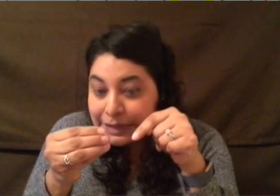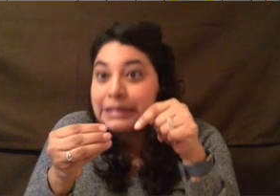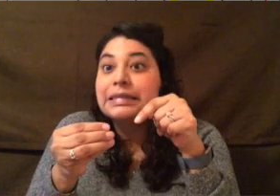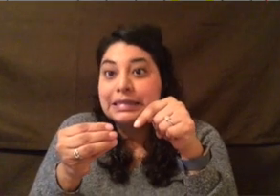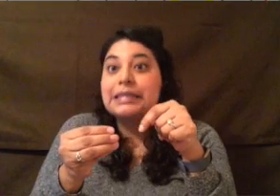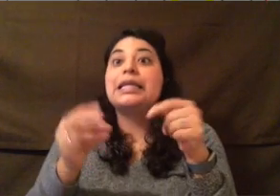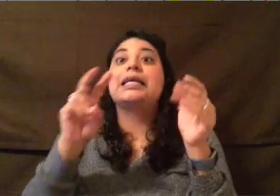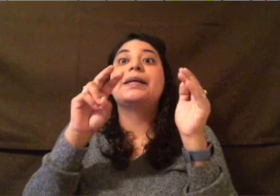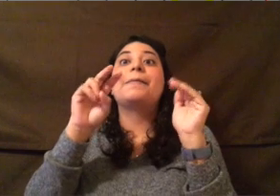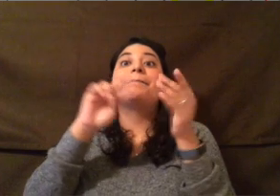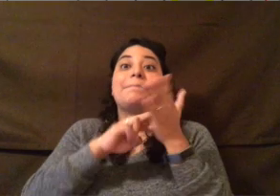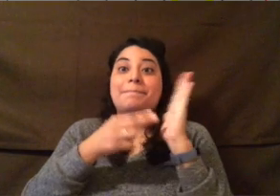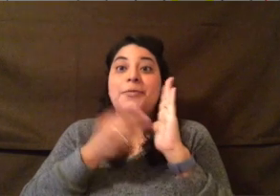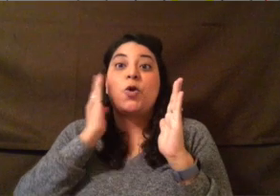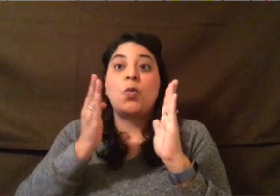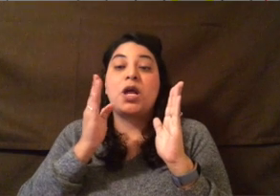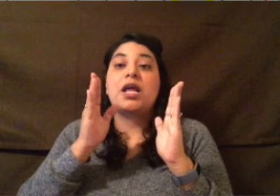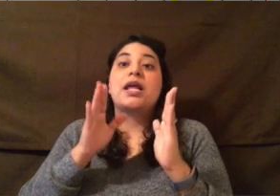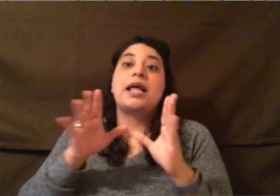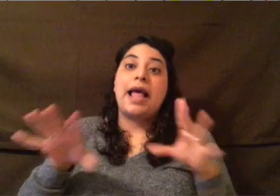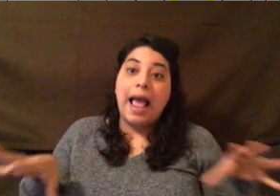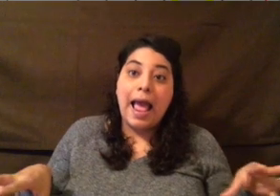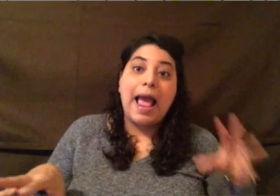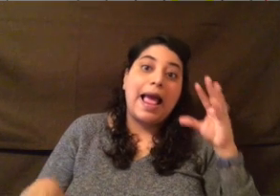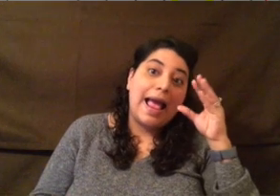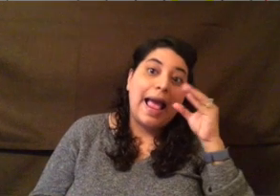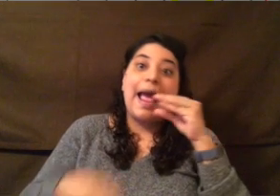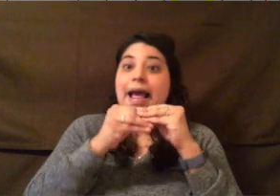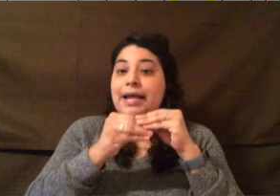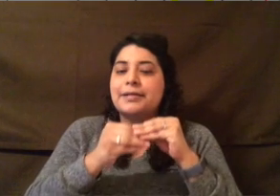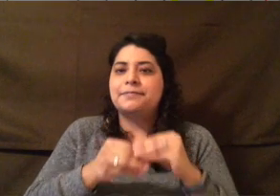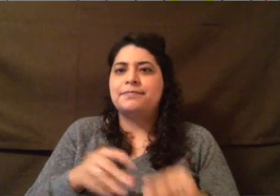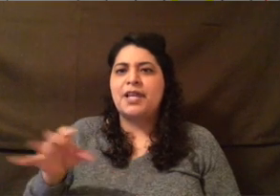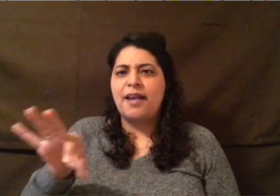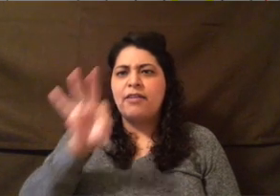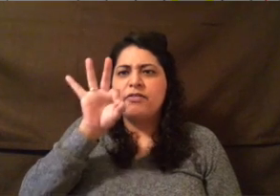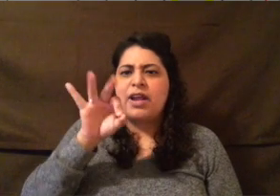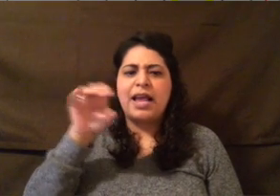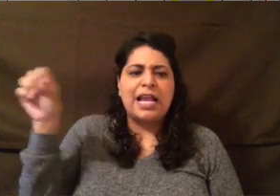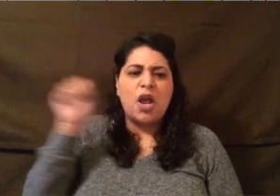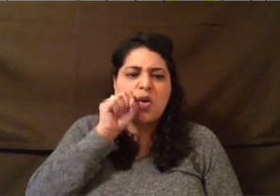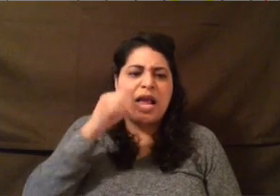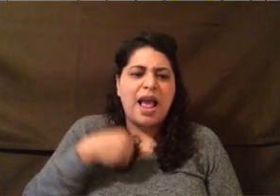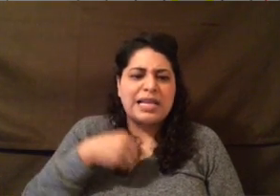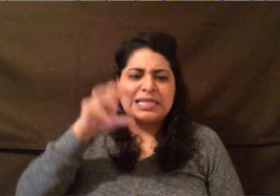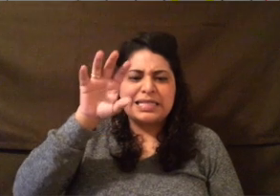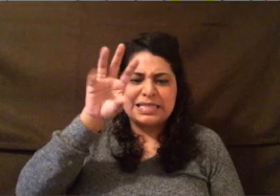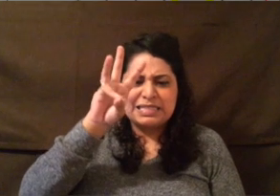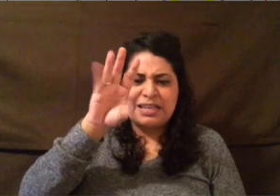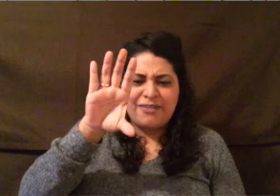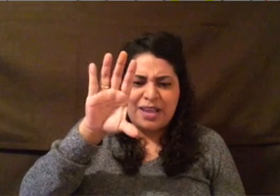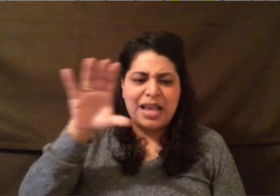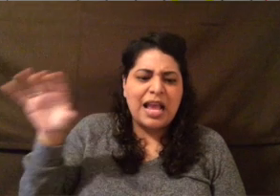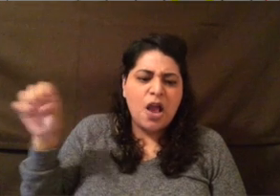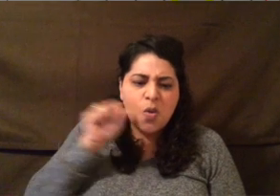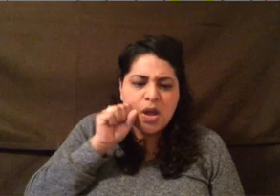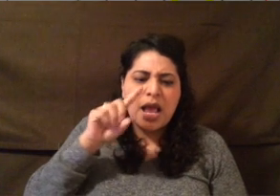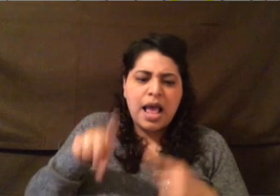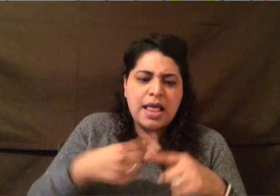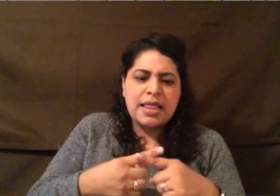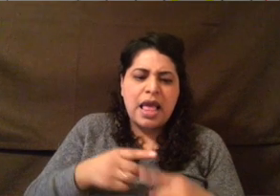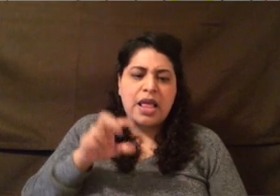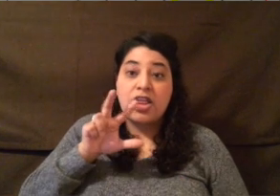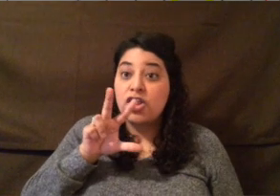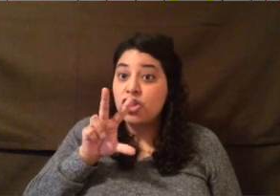ahead and do some combining. Let's find carrots. We have 65 carrots and we have 30